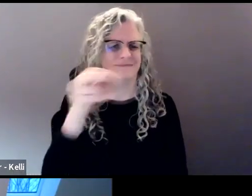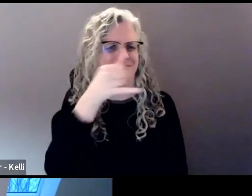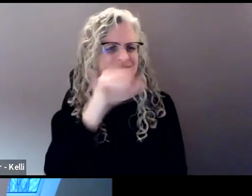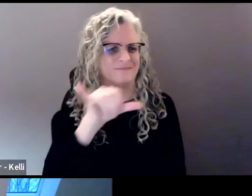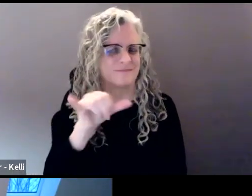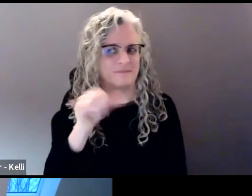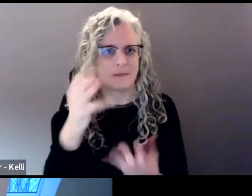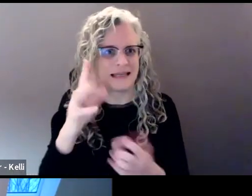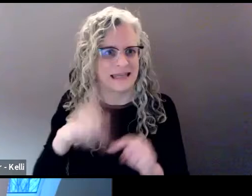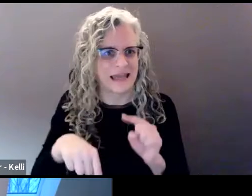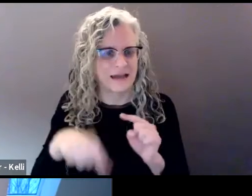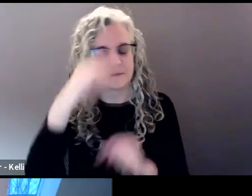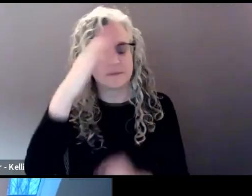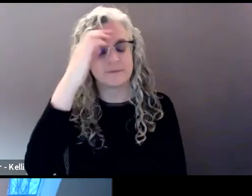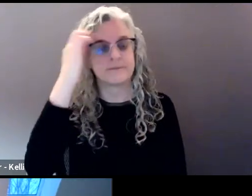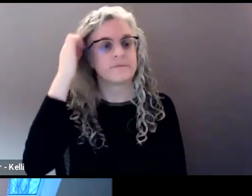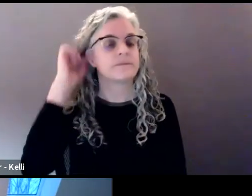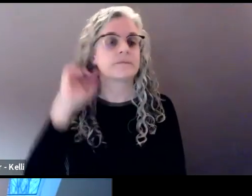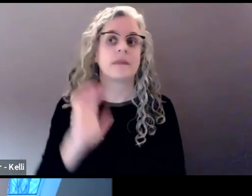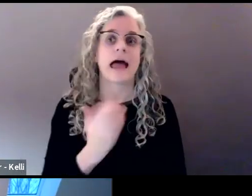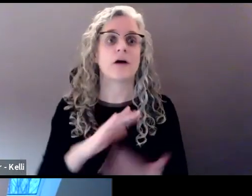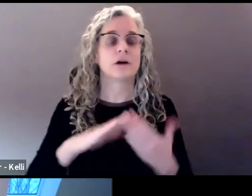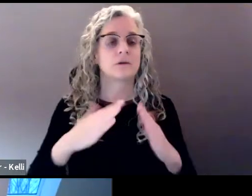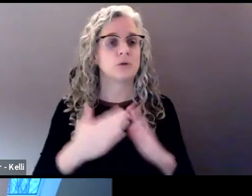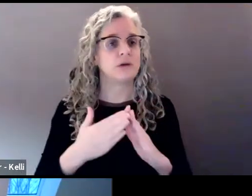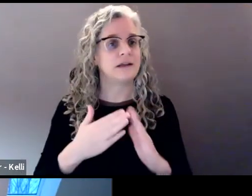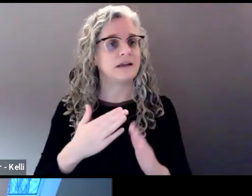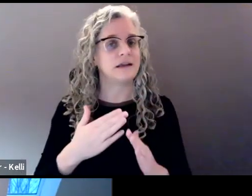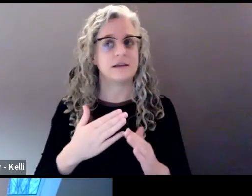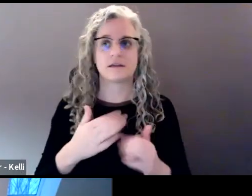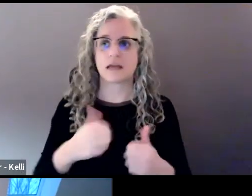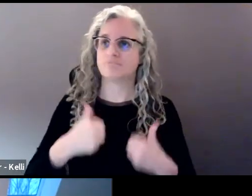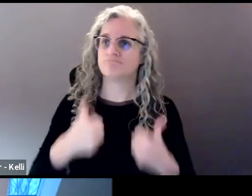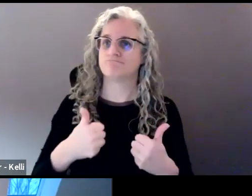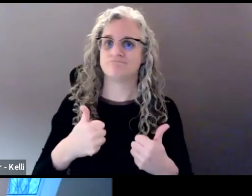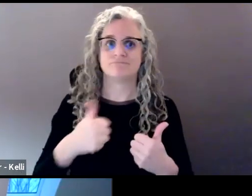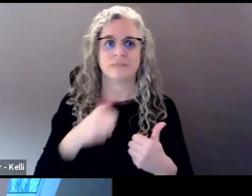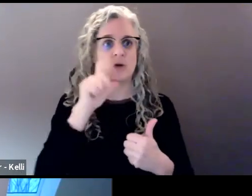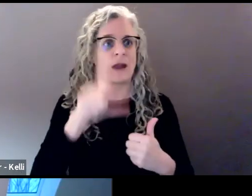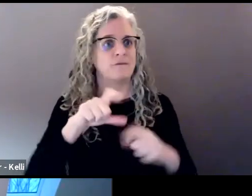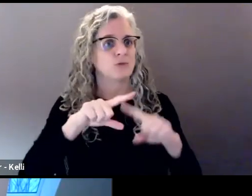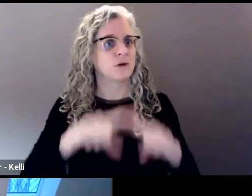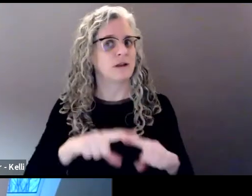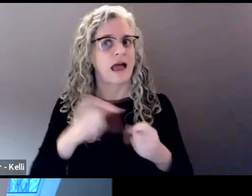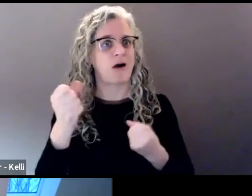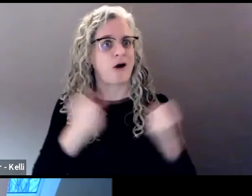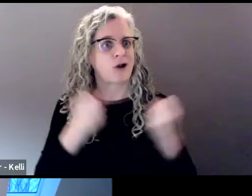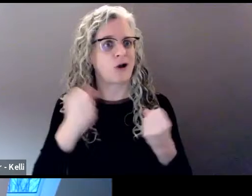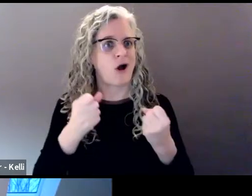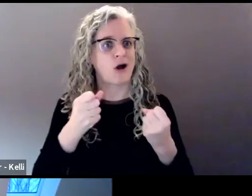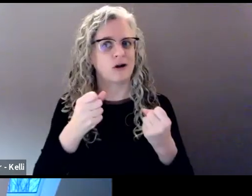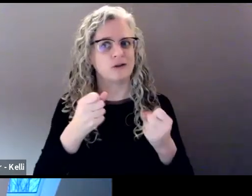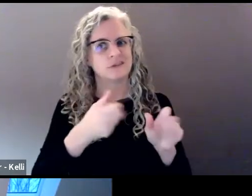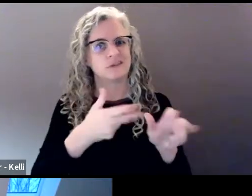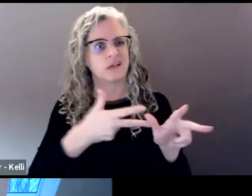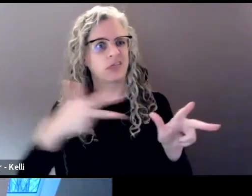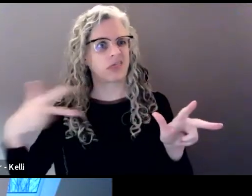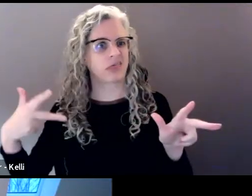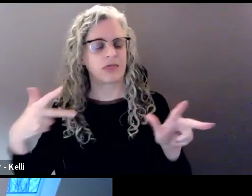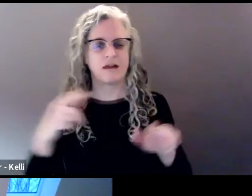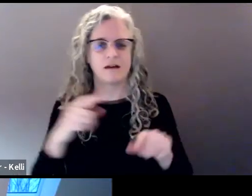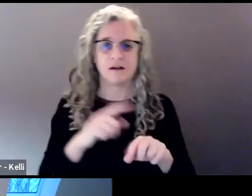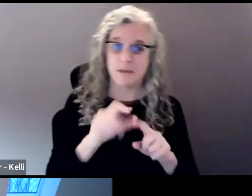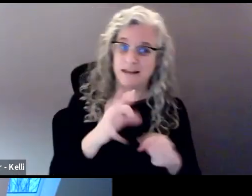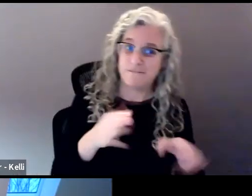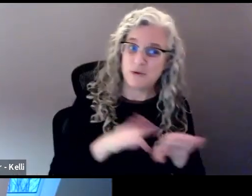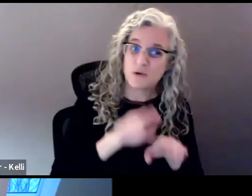Arlington prides itself on being a community where residents can get around without a car, but the proposed closure of the Virginia Square station is diametrically opposed